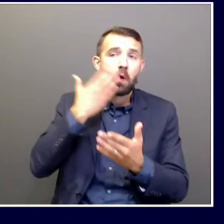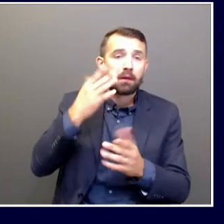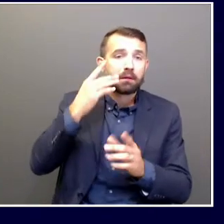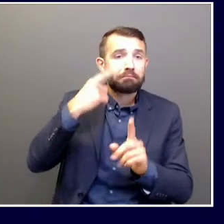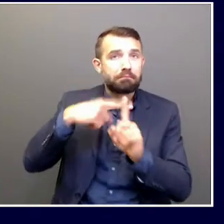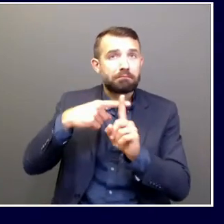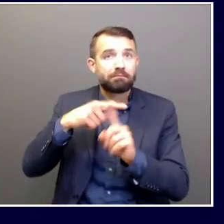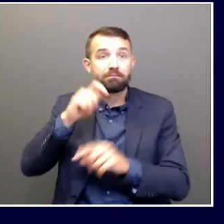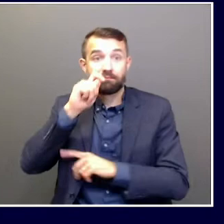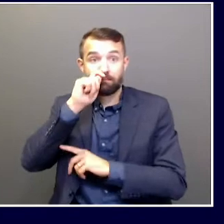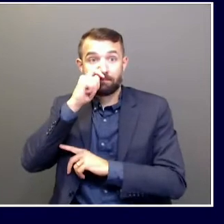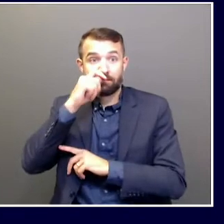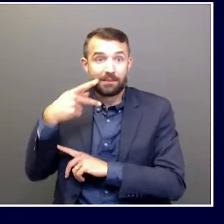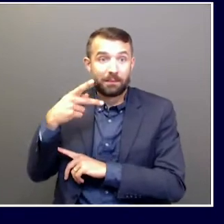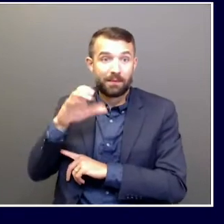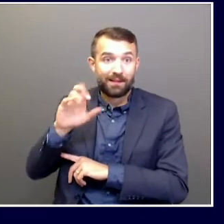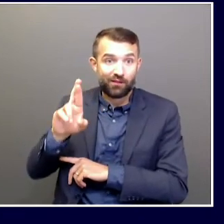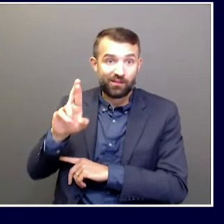now stands at